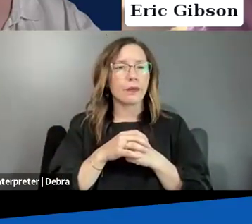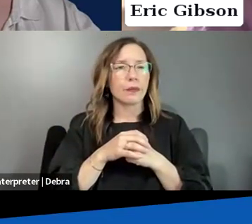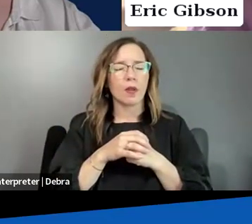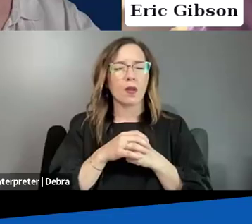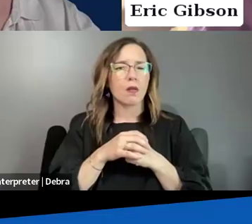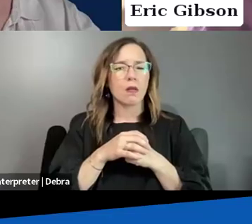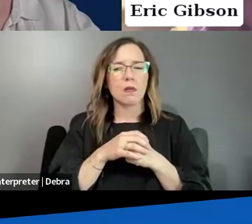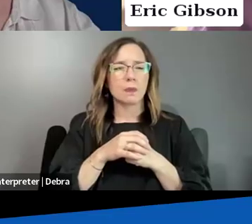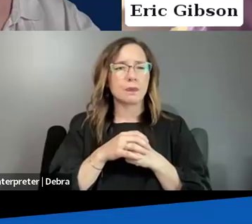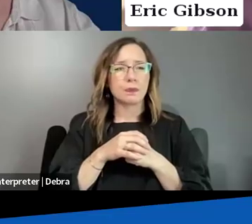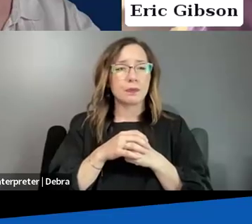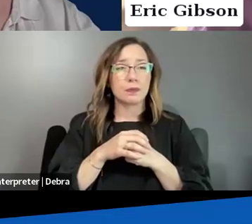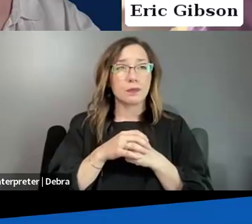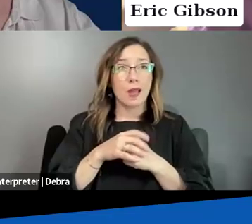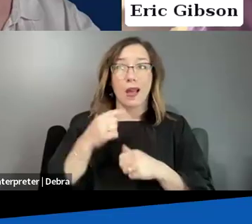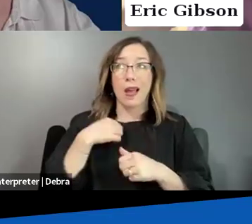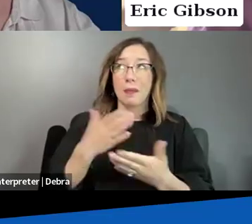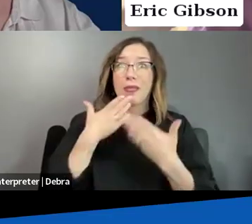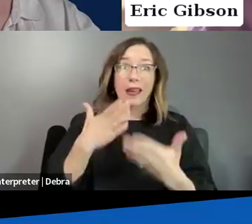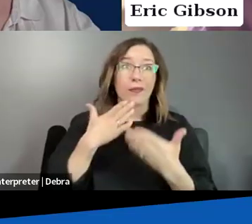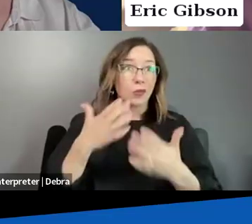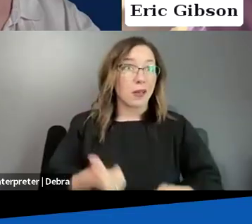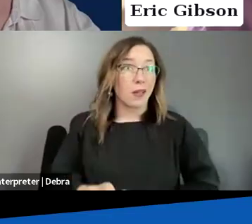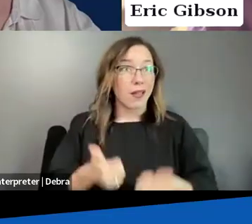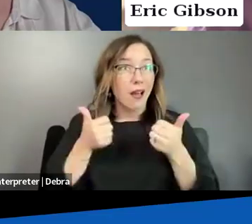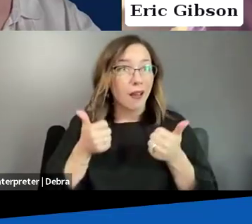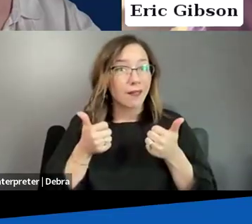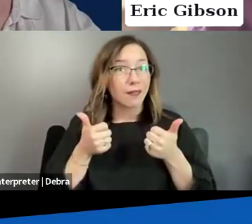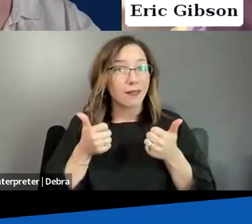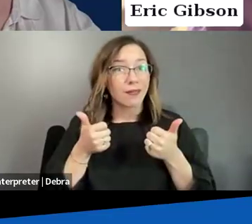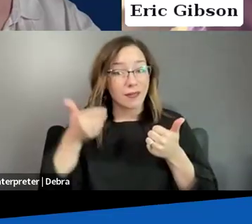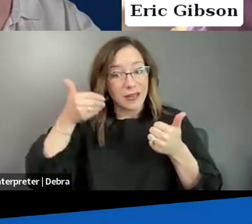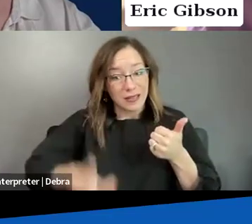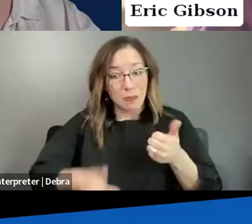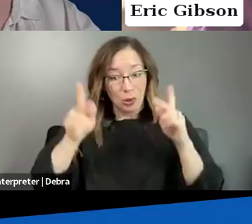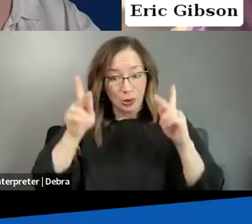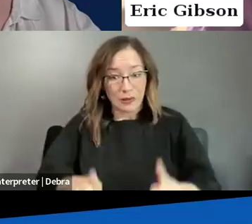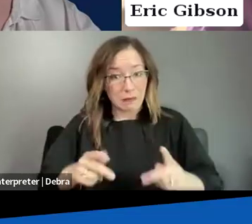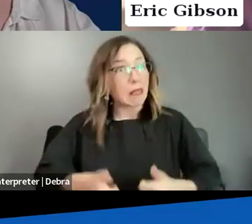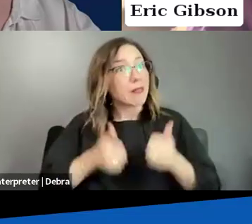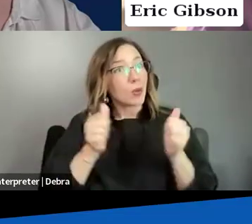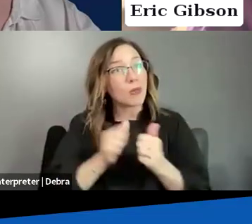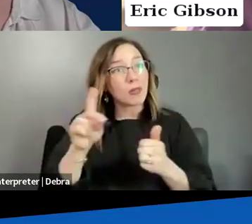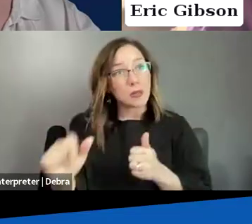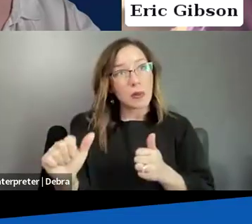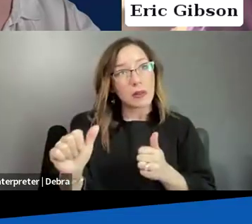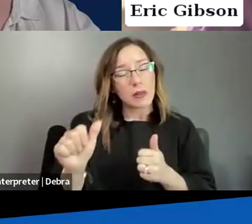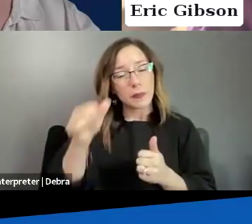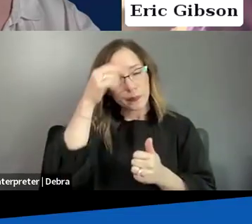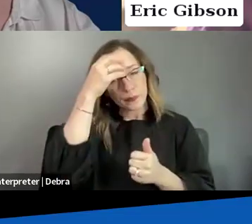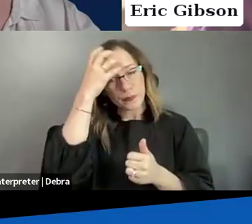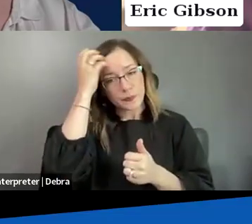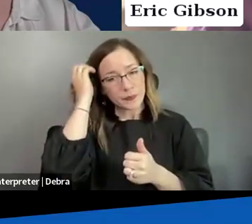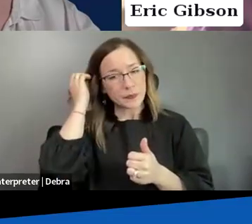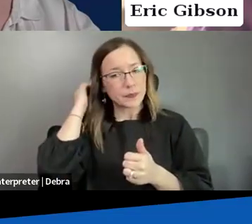that I am grateful to be alive as a person, right? Living with a disability is front